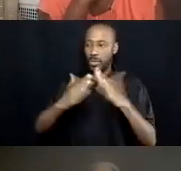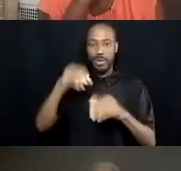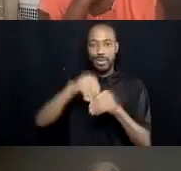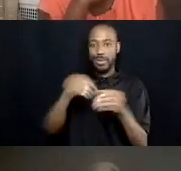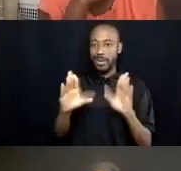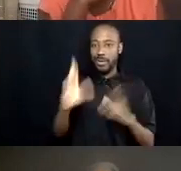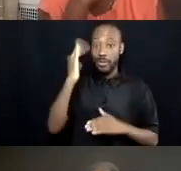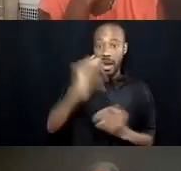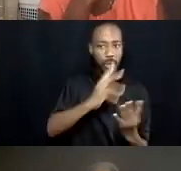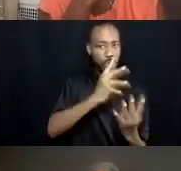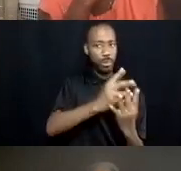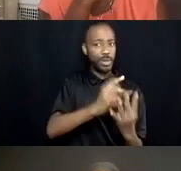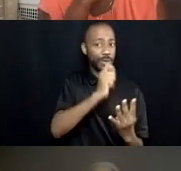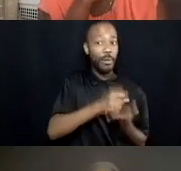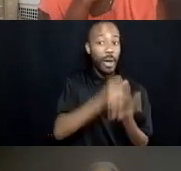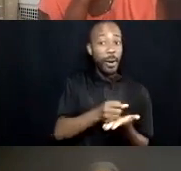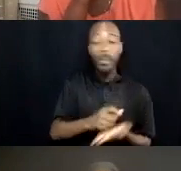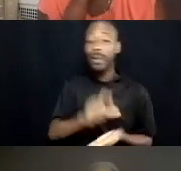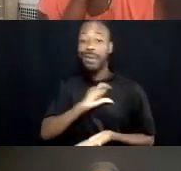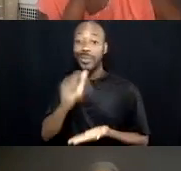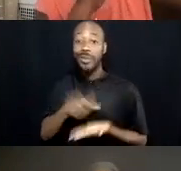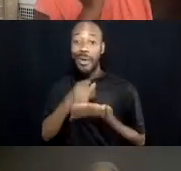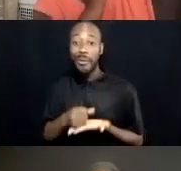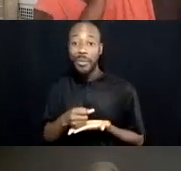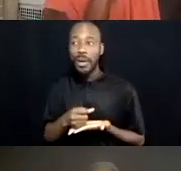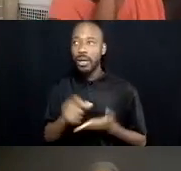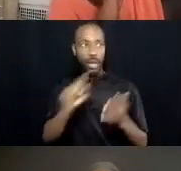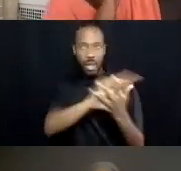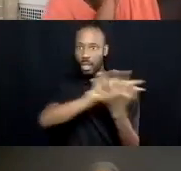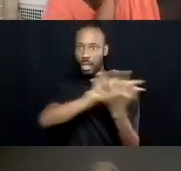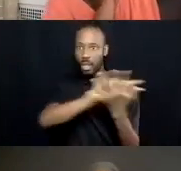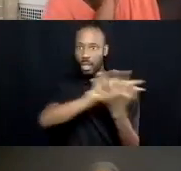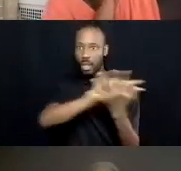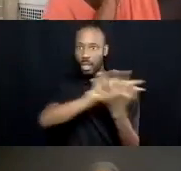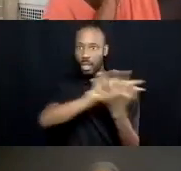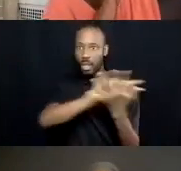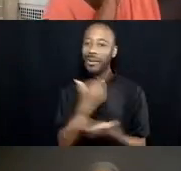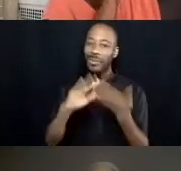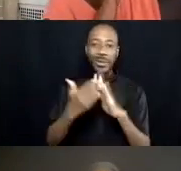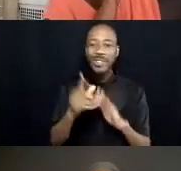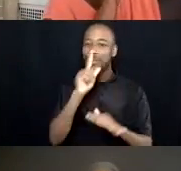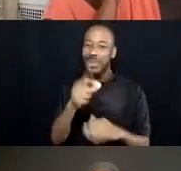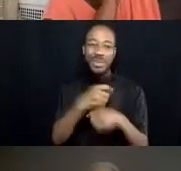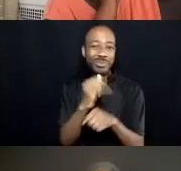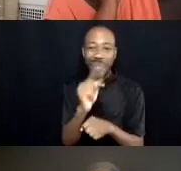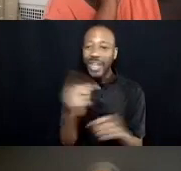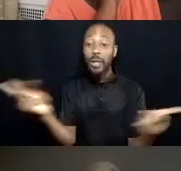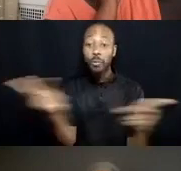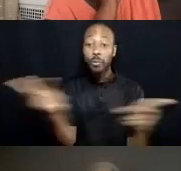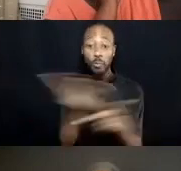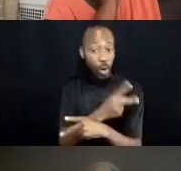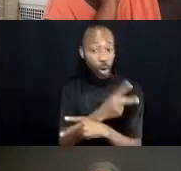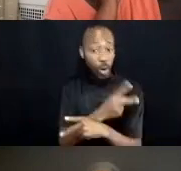prisons don't help, the cops don't help. None of this is actually helping our communities. It's making them worse. And so once we can figure